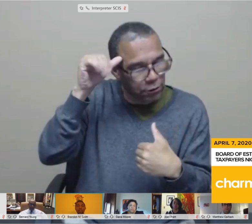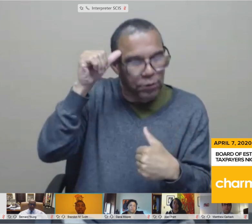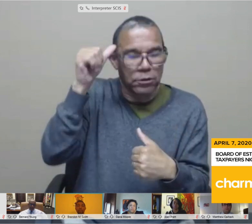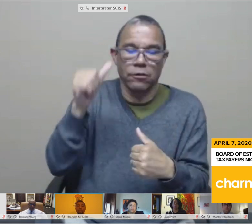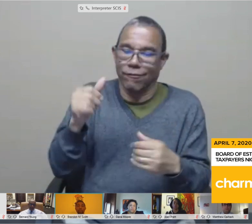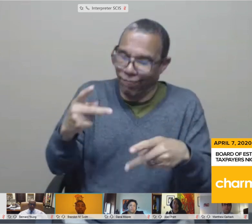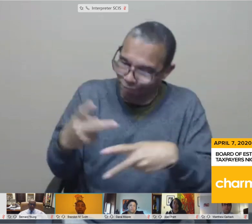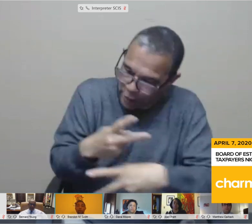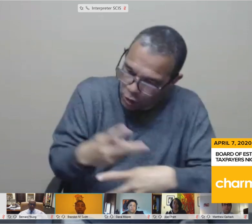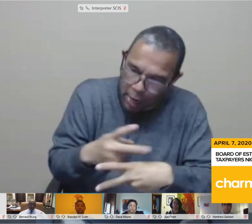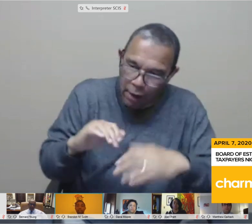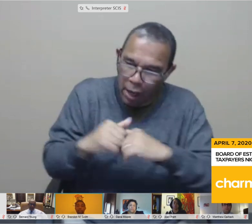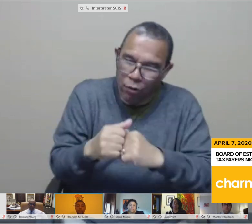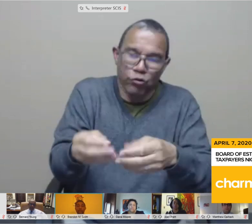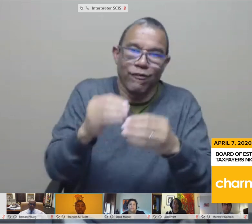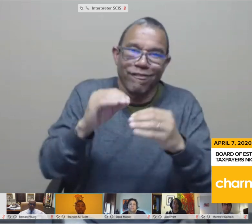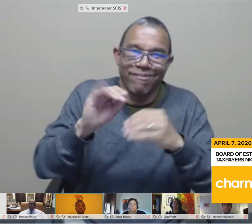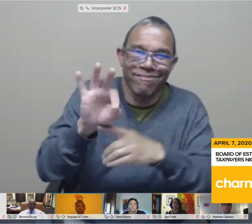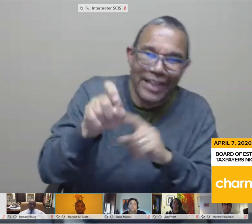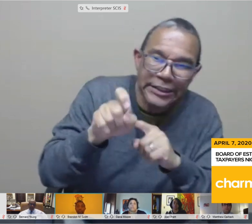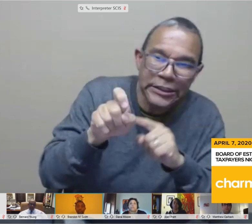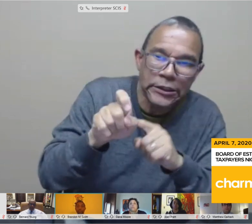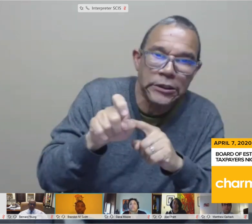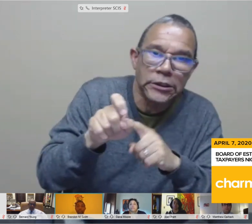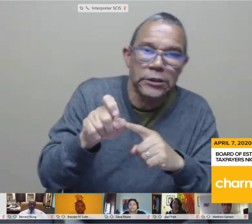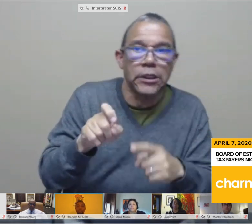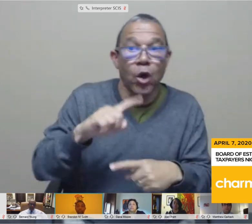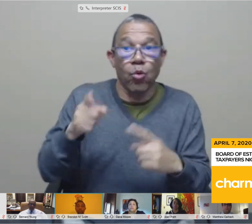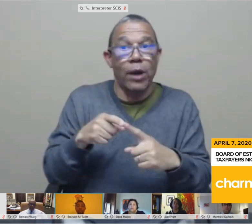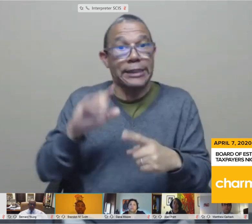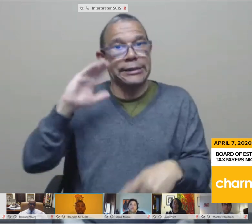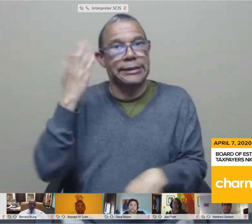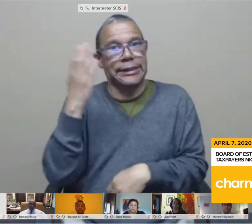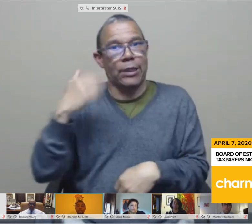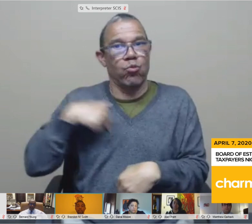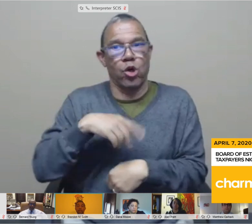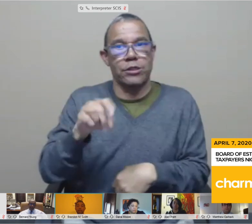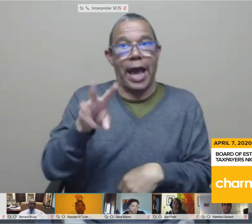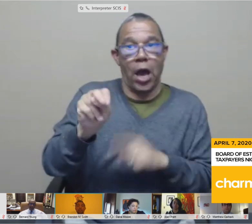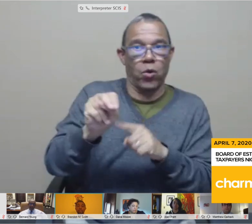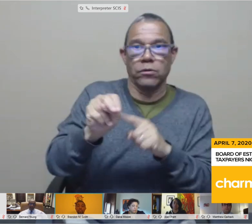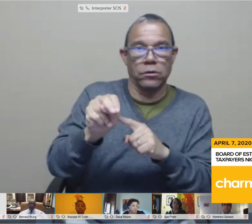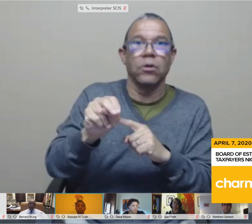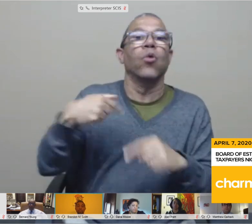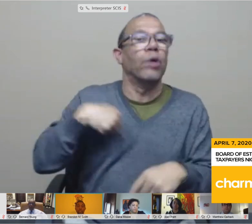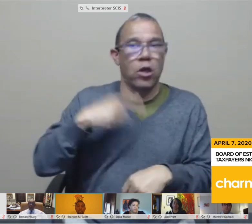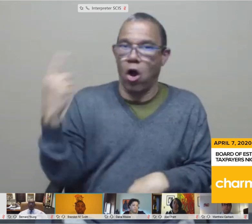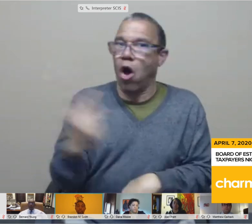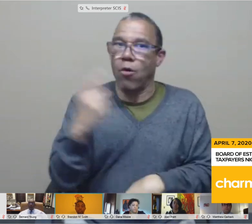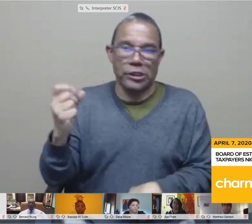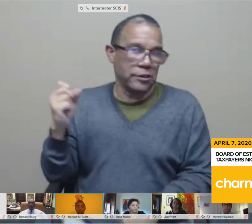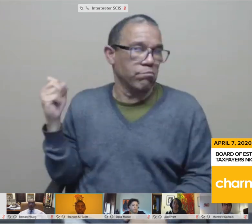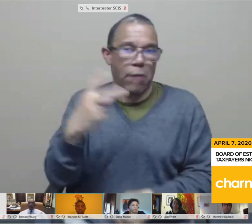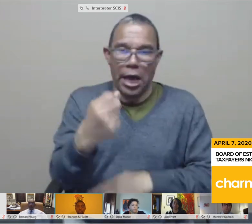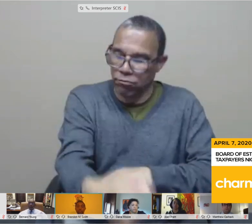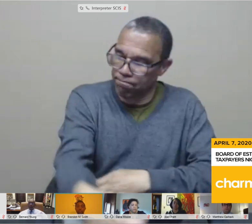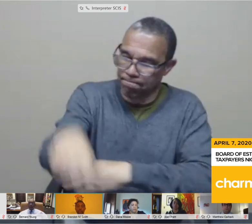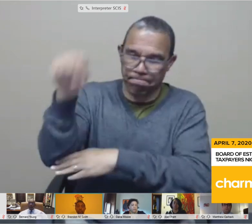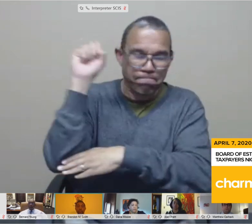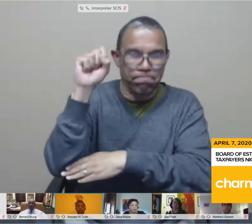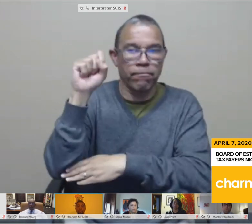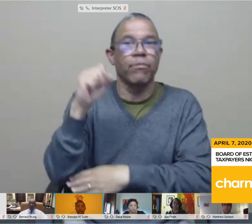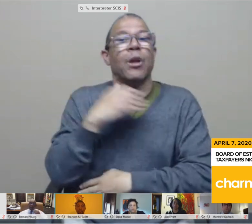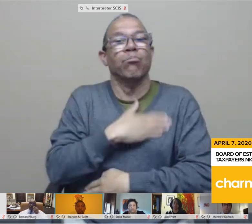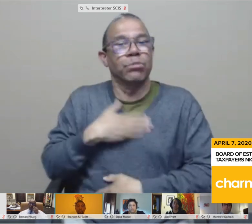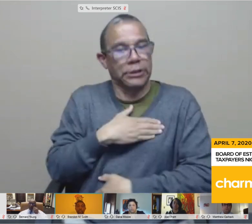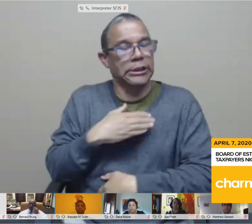and out, that Baltimore always comes back. So keep your spirits up, Baltimore. Keep your heads high. Be sure to stay in tune with your city government